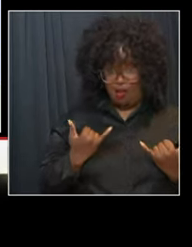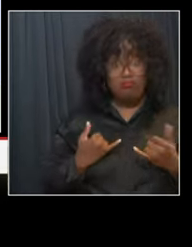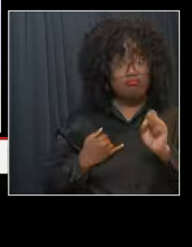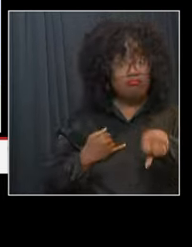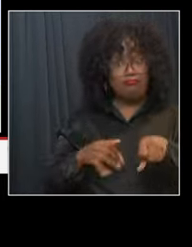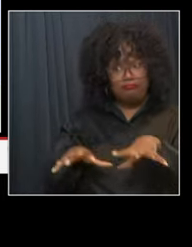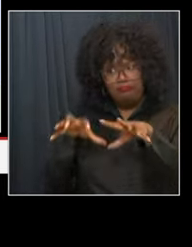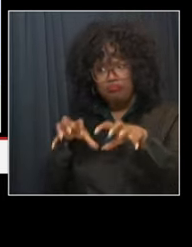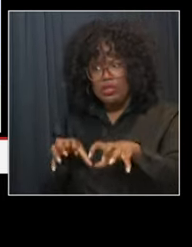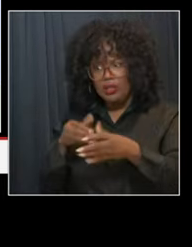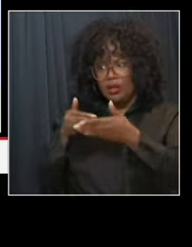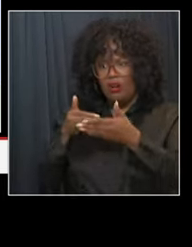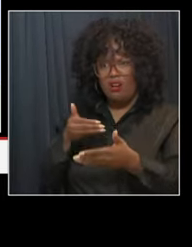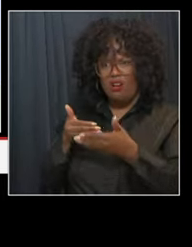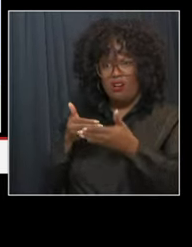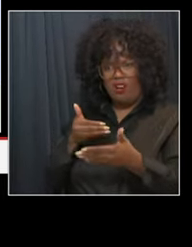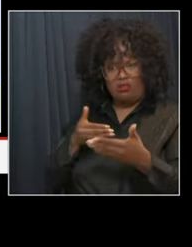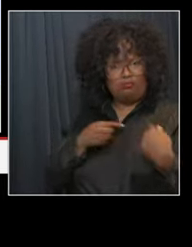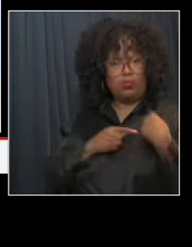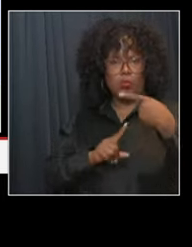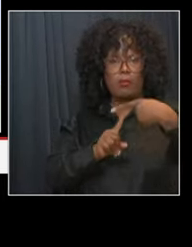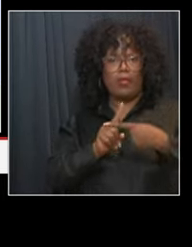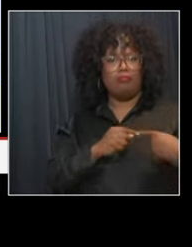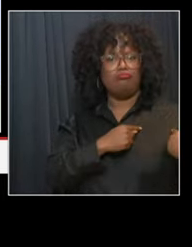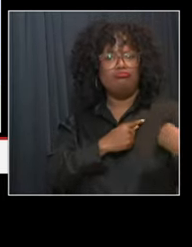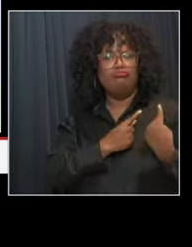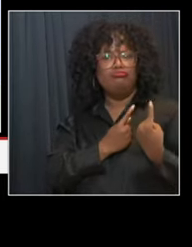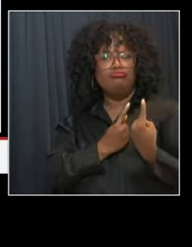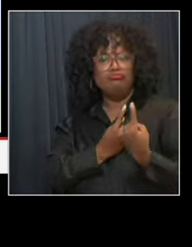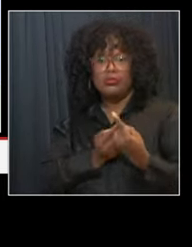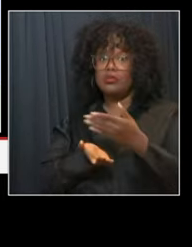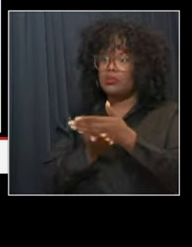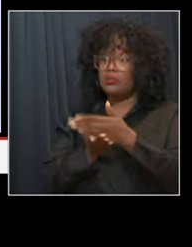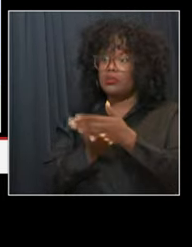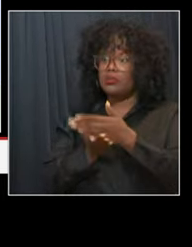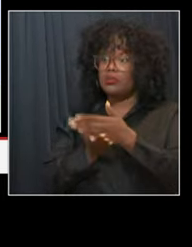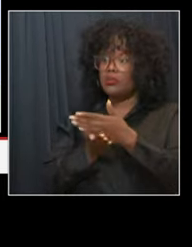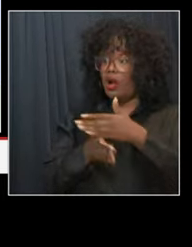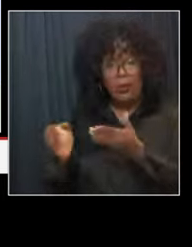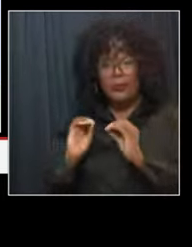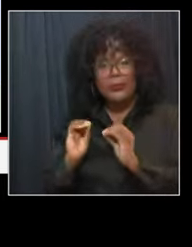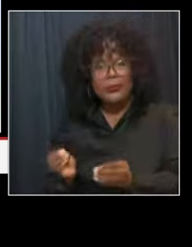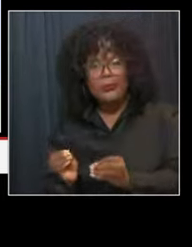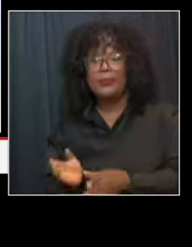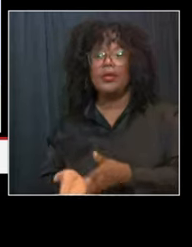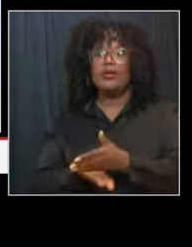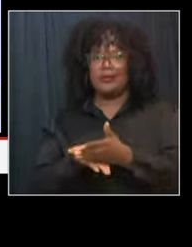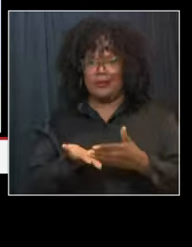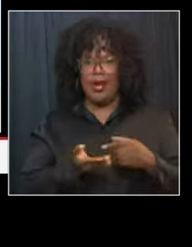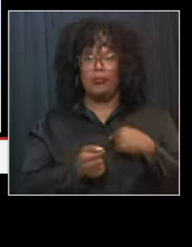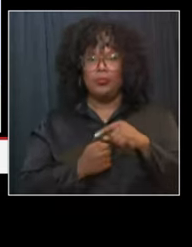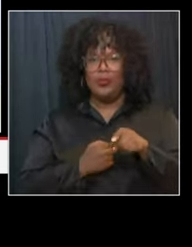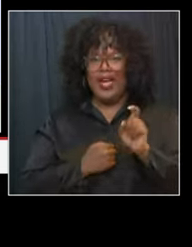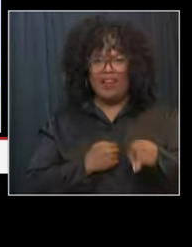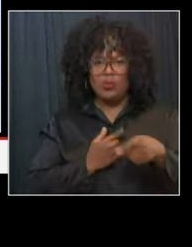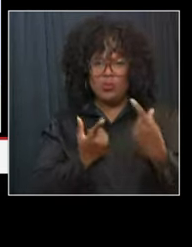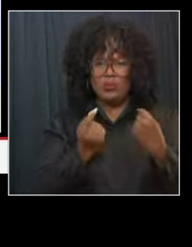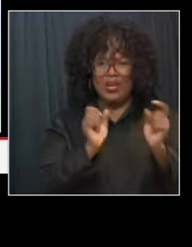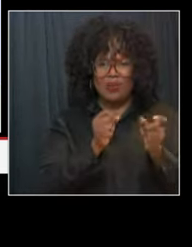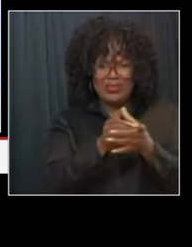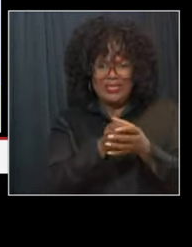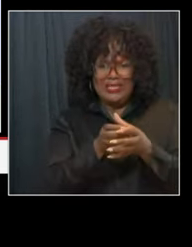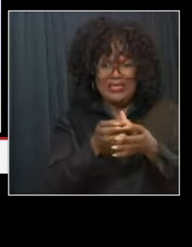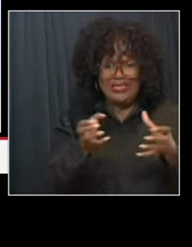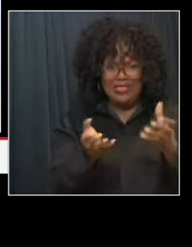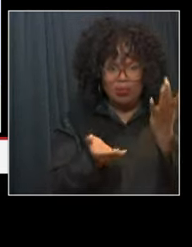last month or so some positions in the government. Some we're going to turn on because we need them, but we won't be turning all